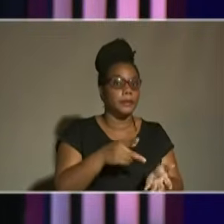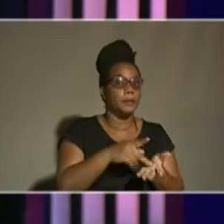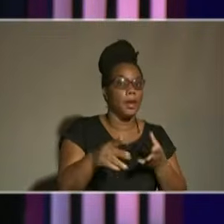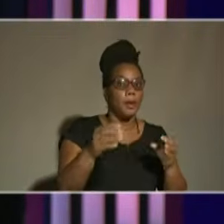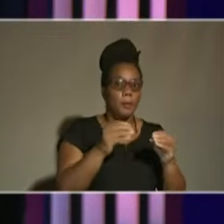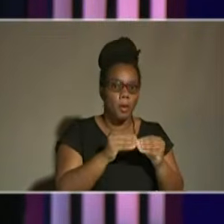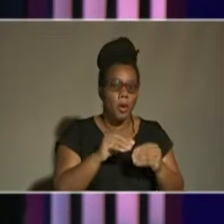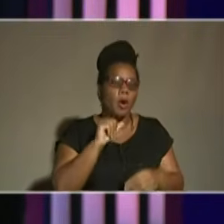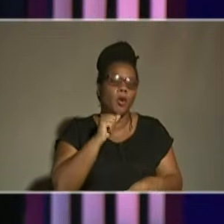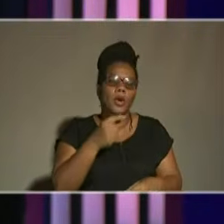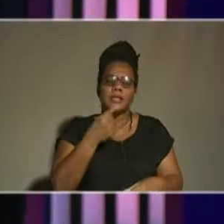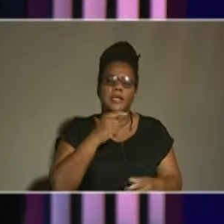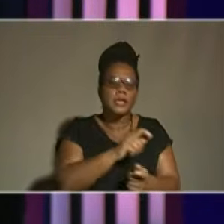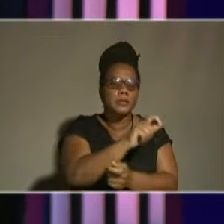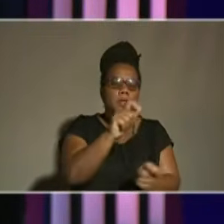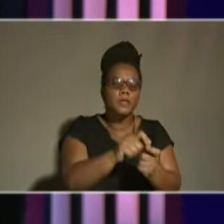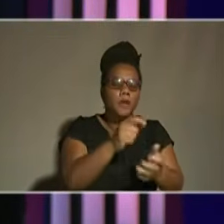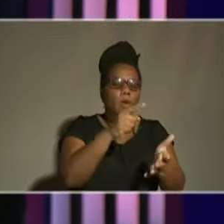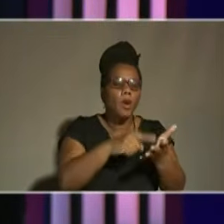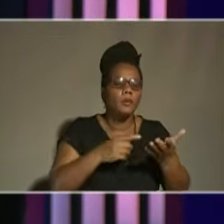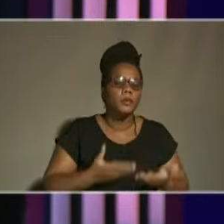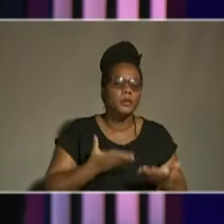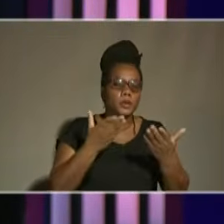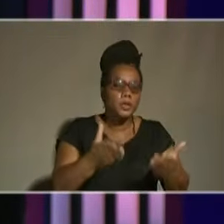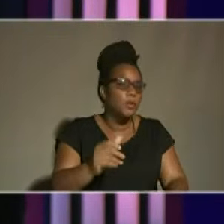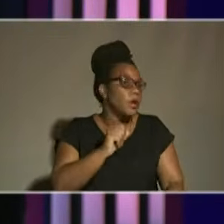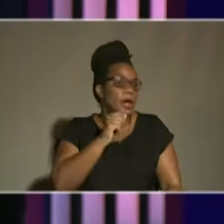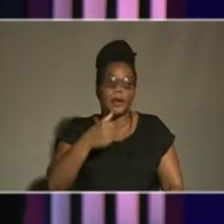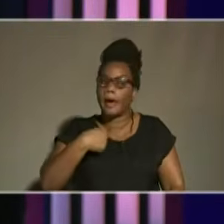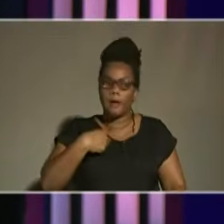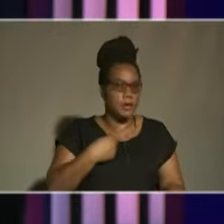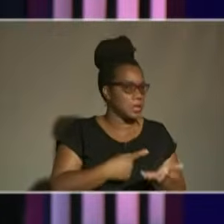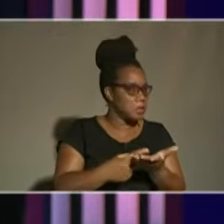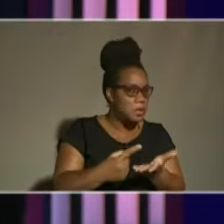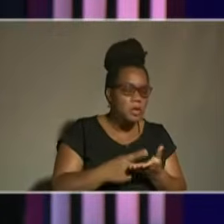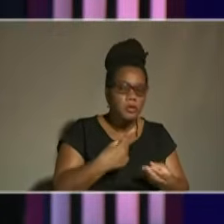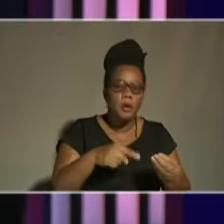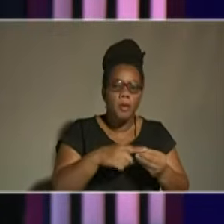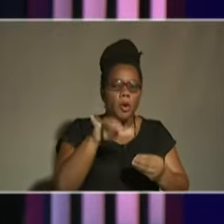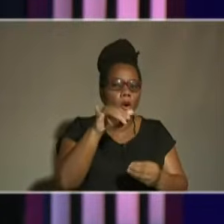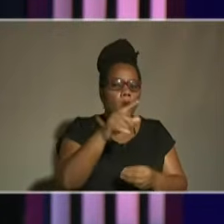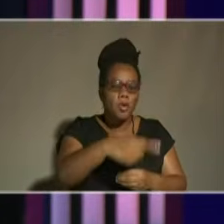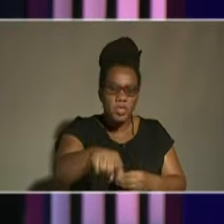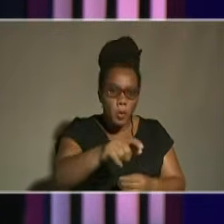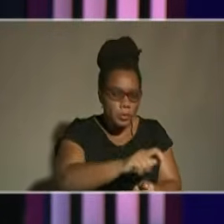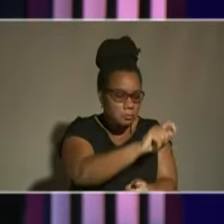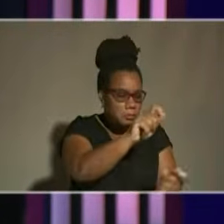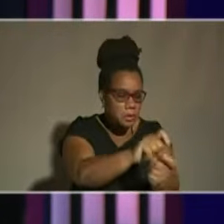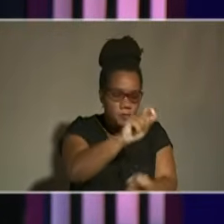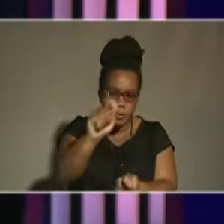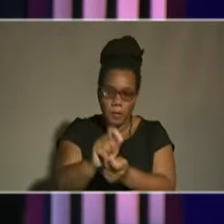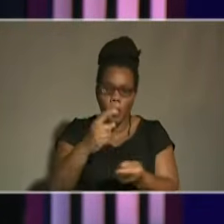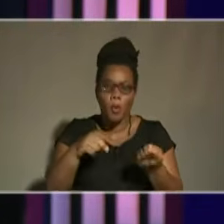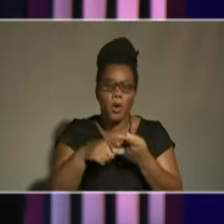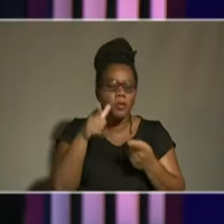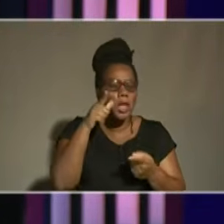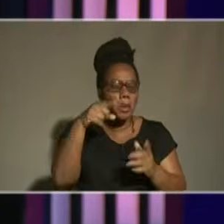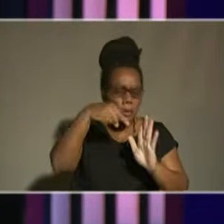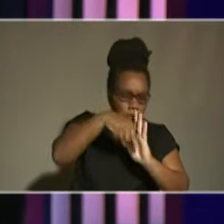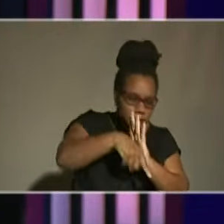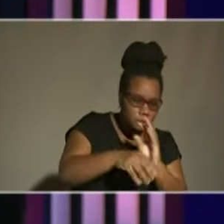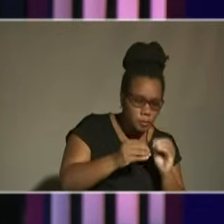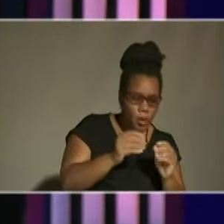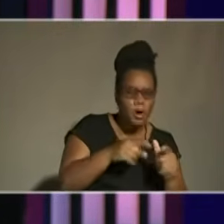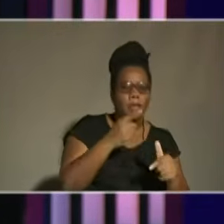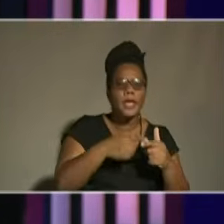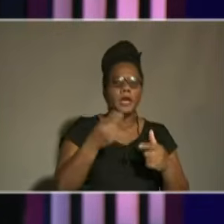addressing the specifics of what was being proposed. We hadn't had a discussion around those specifics. When we looked at the details and we